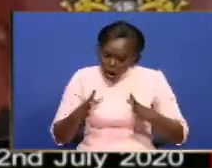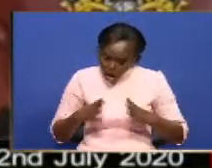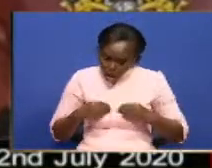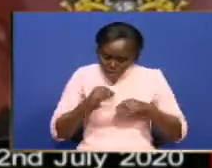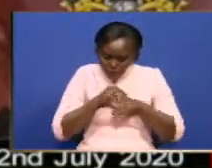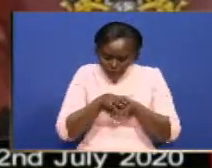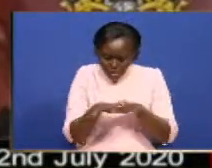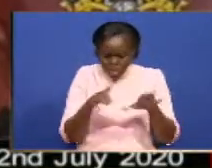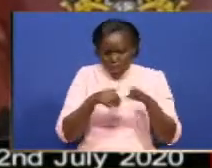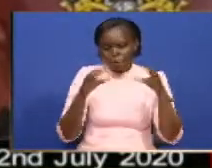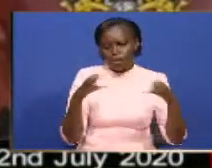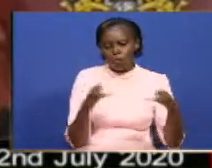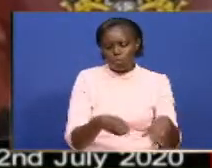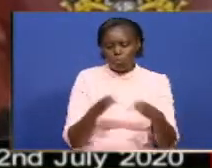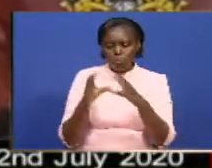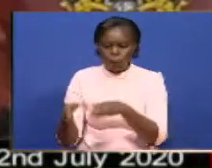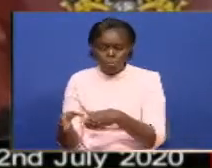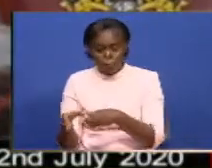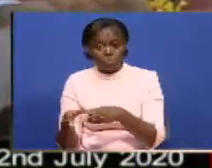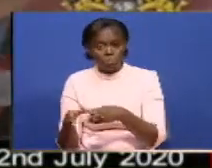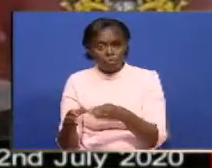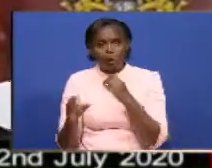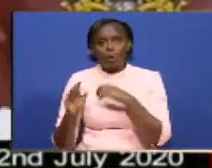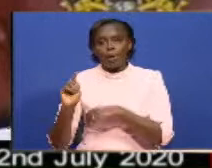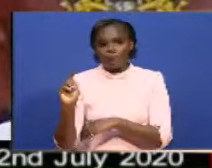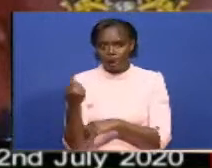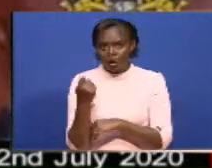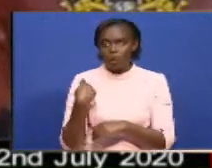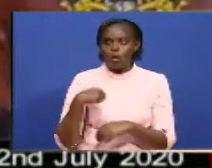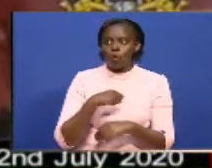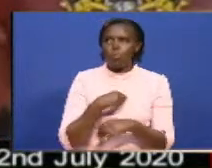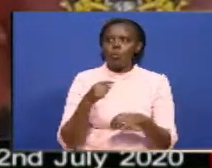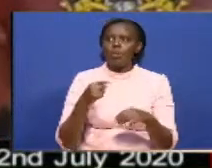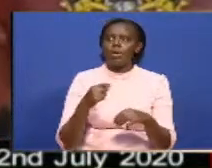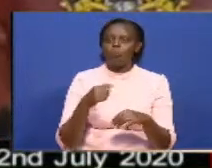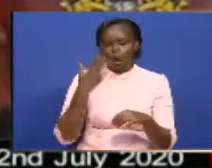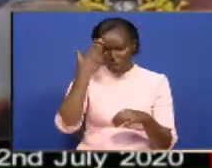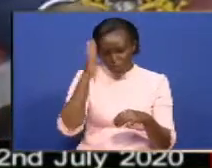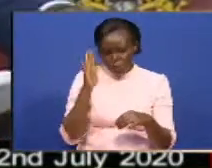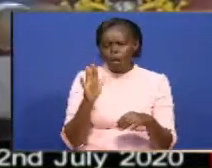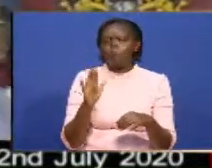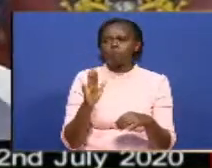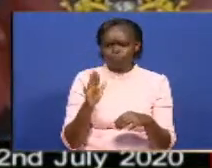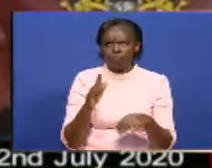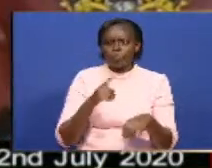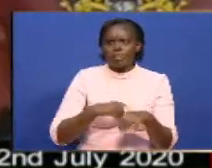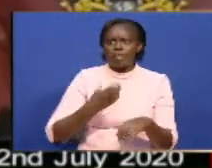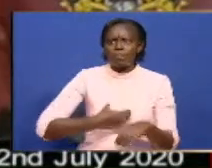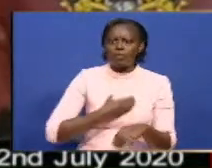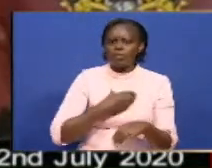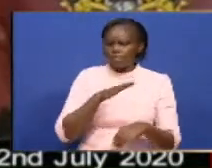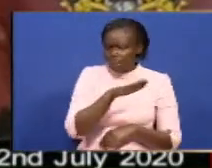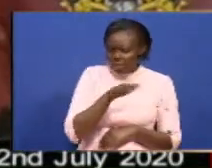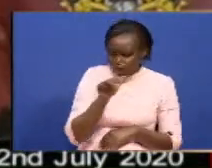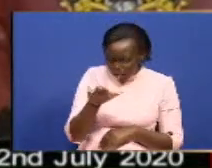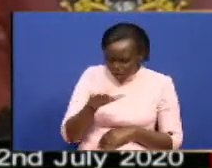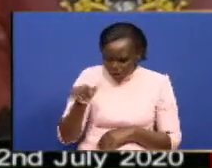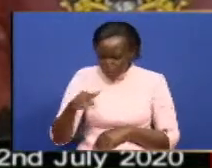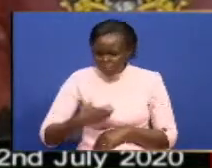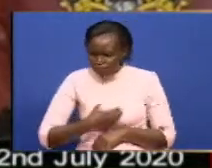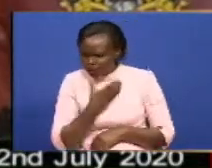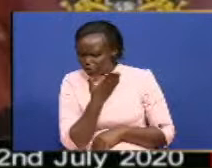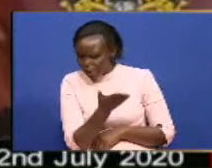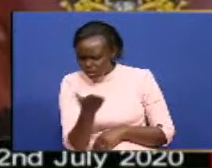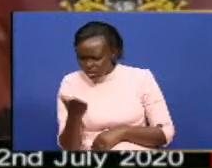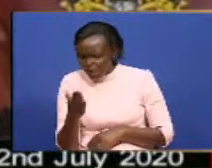integration into the communities, Madam Speaker. We did notice when we visited some of these areas that there